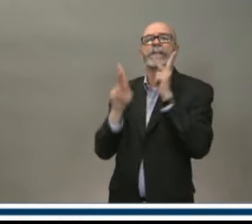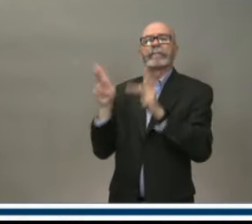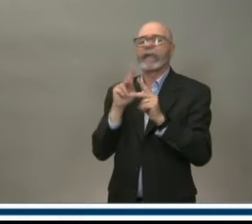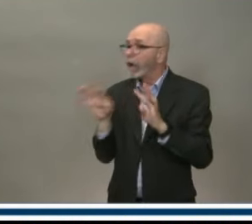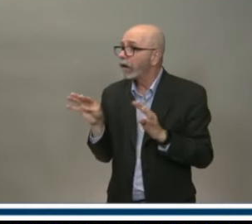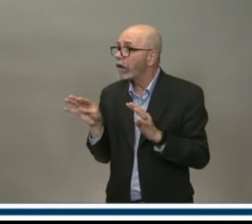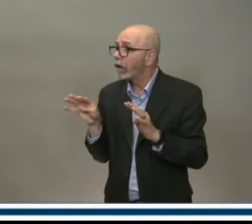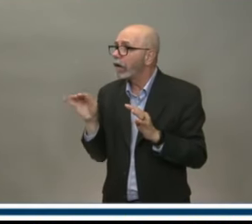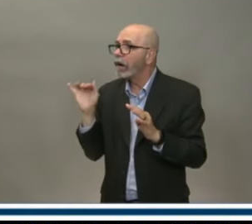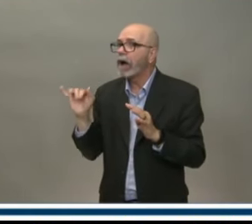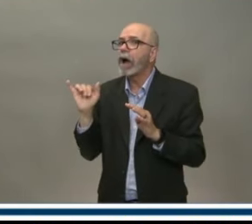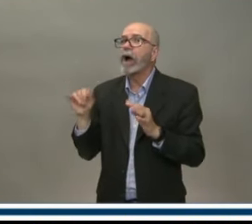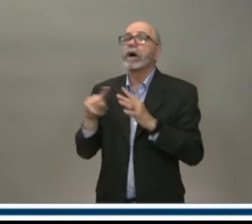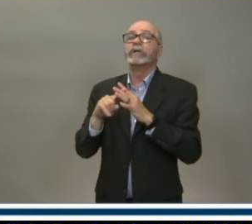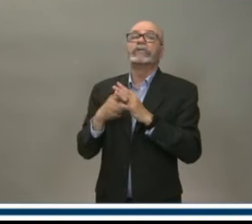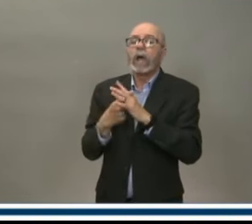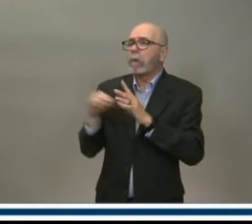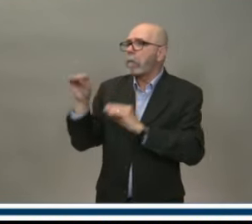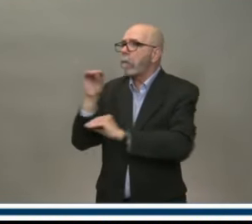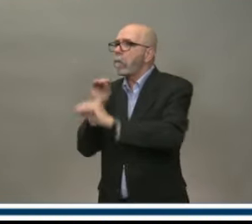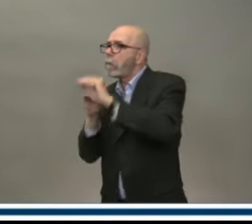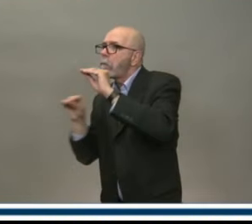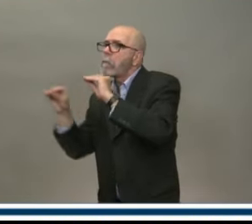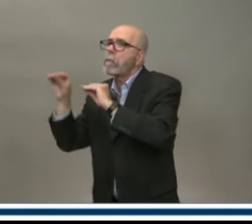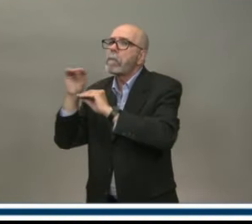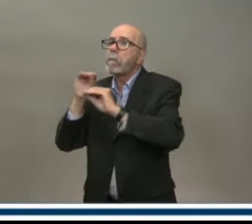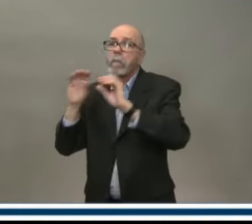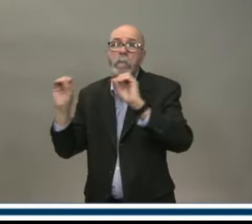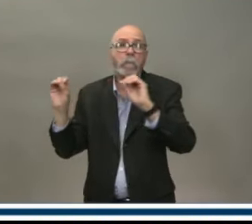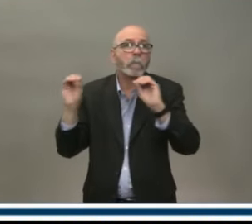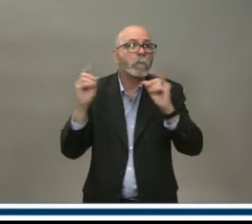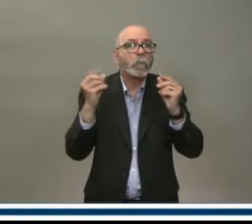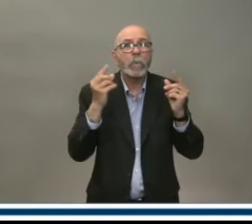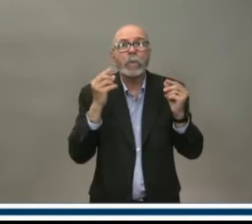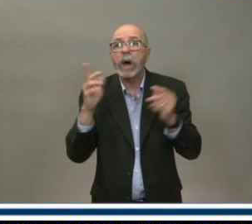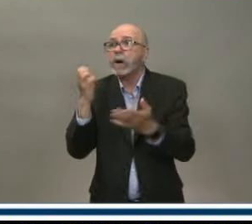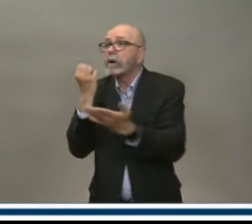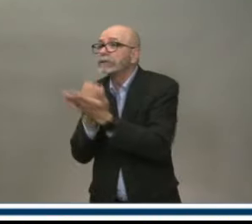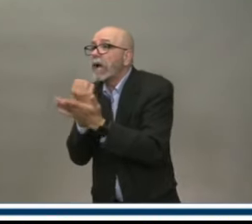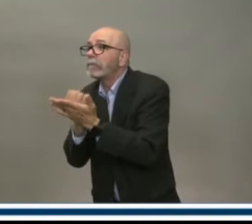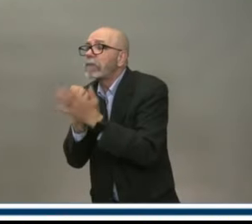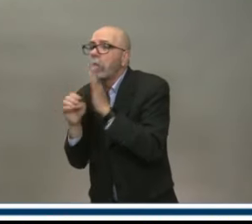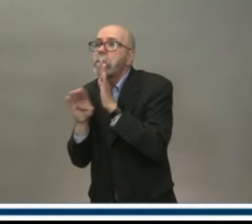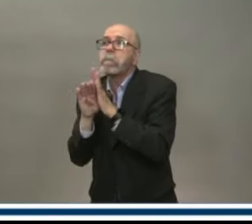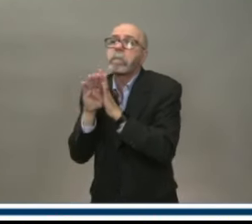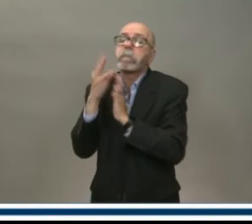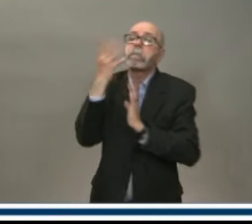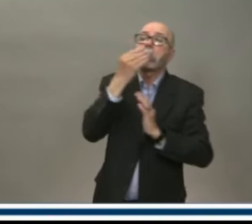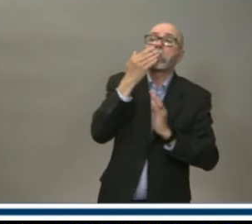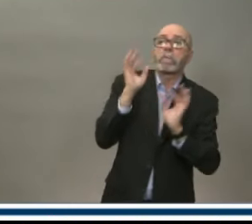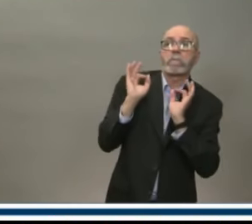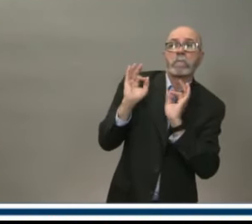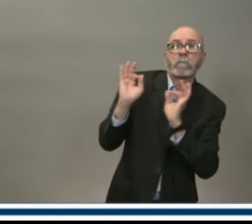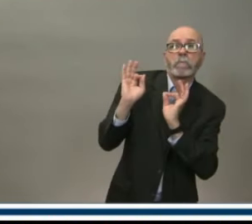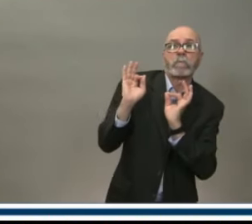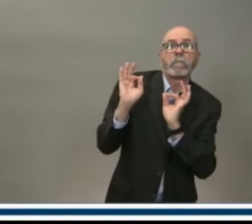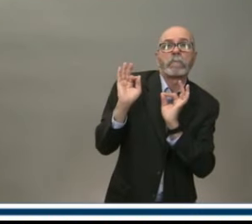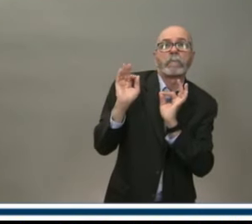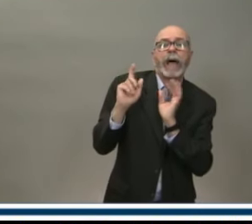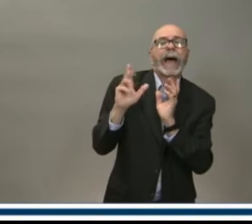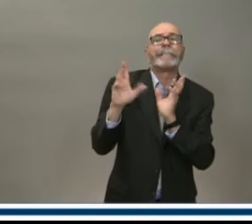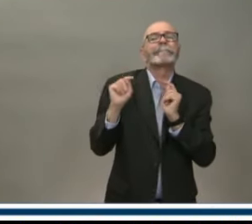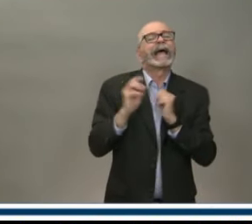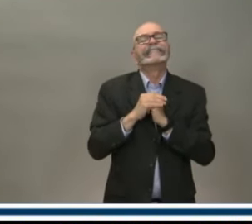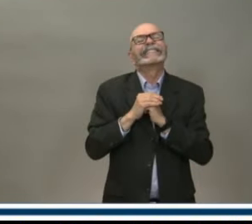again and allow them to the economy to continue to move forward. But I don't think anyone should lose sight of